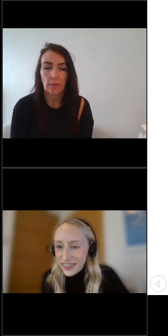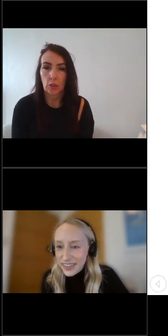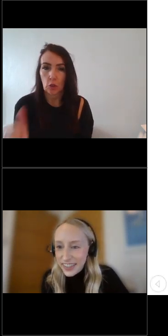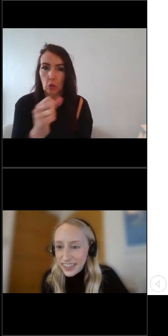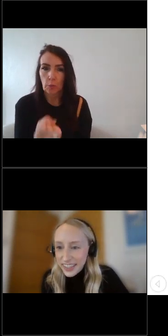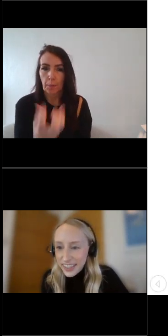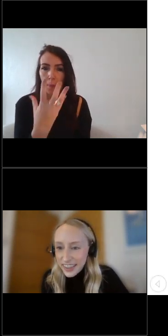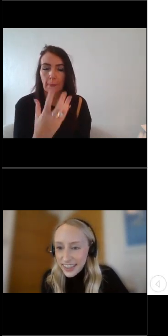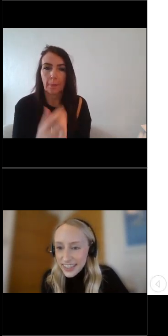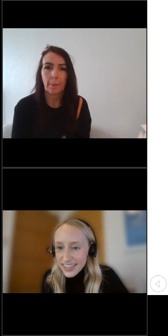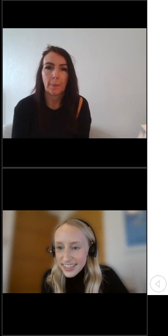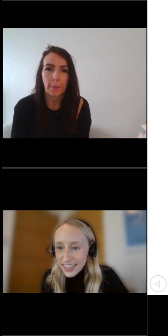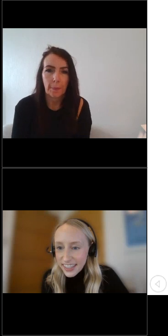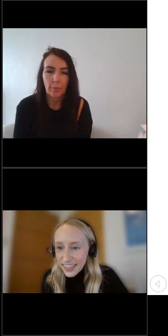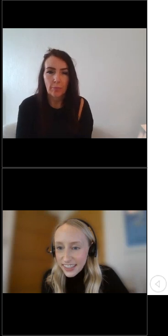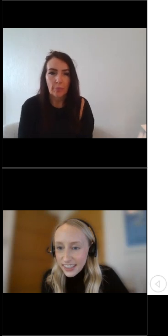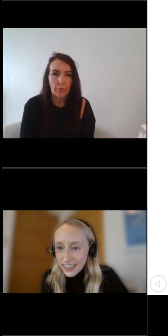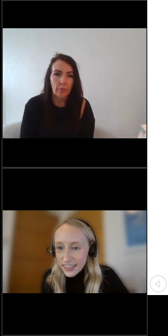so.